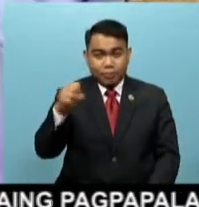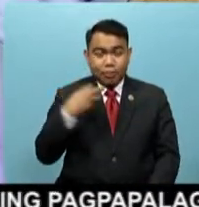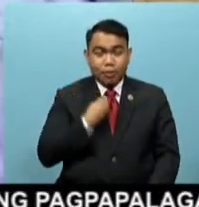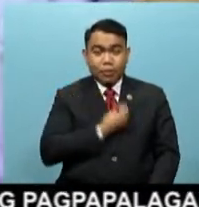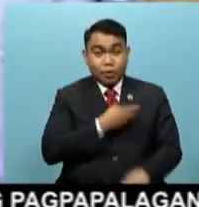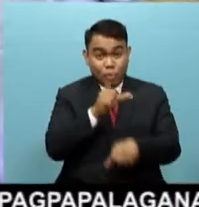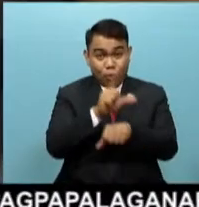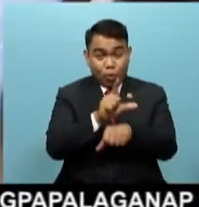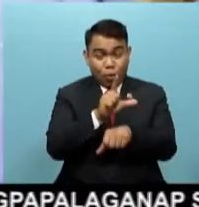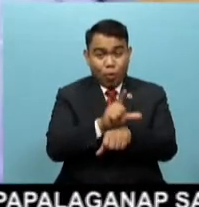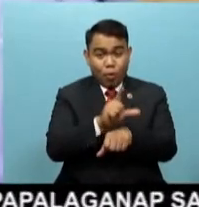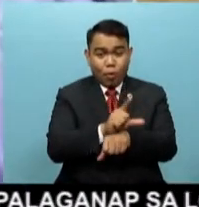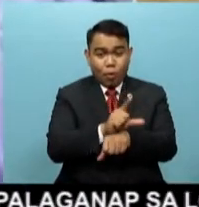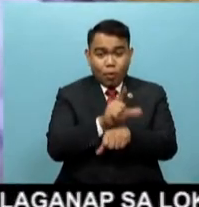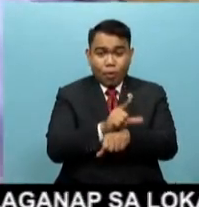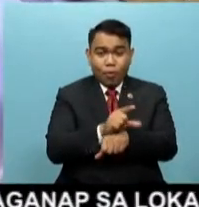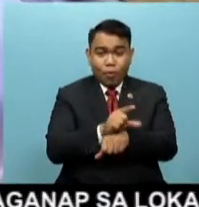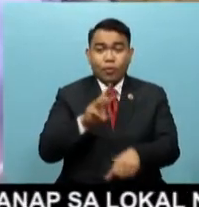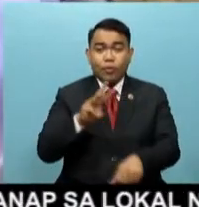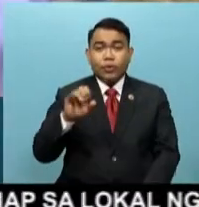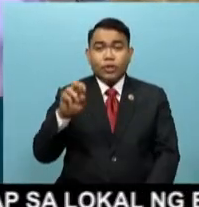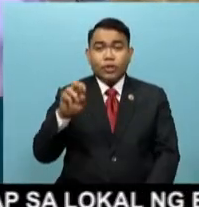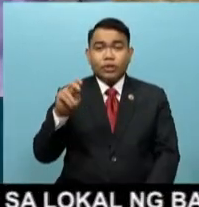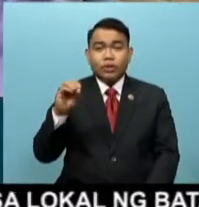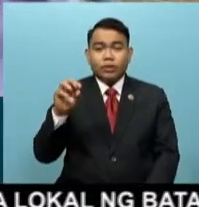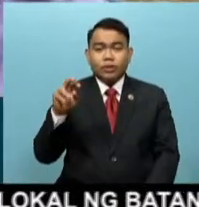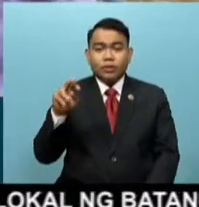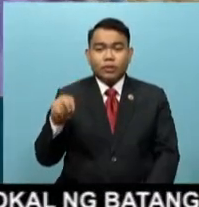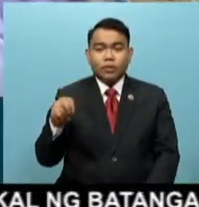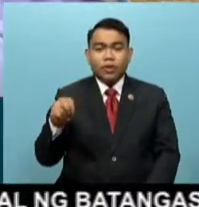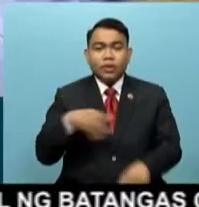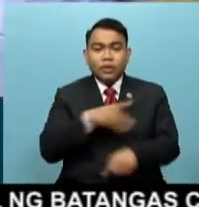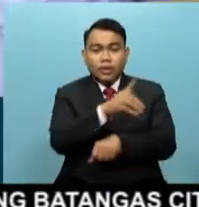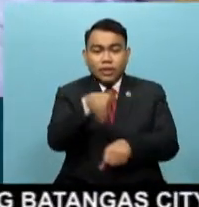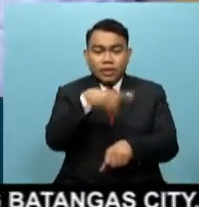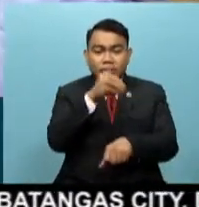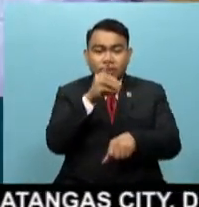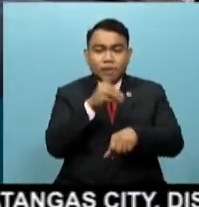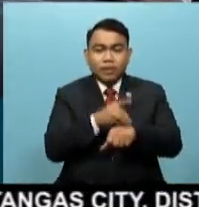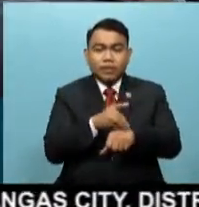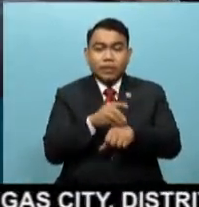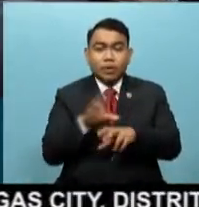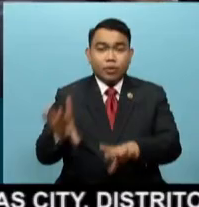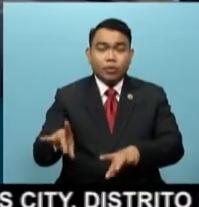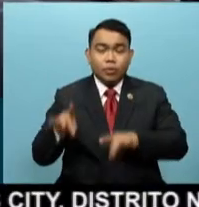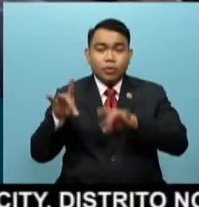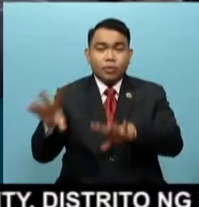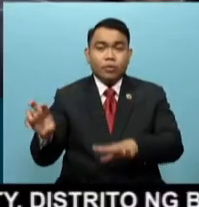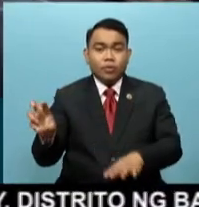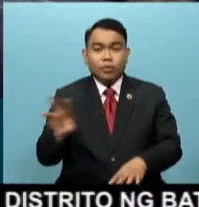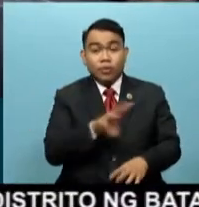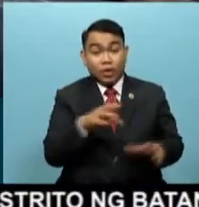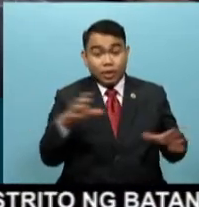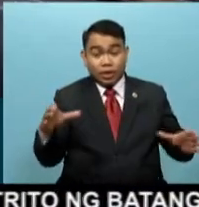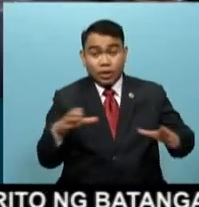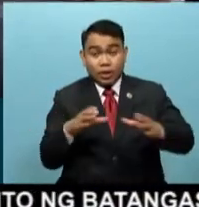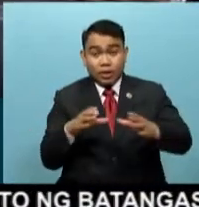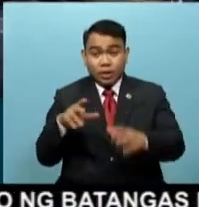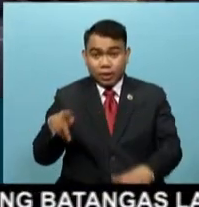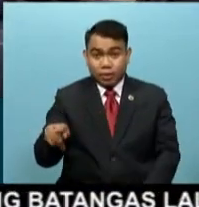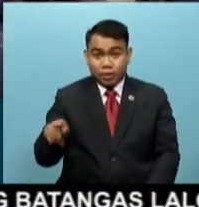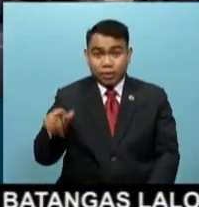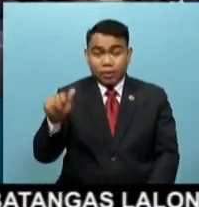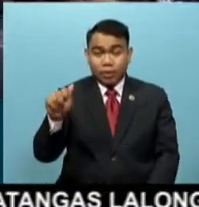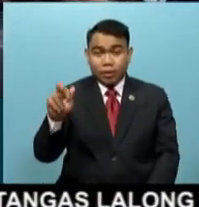from the local congregation of Windham, Ecclesiastical District of Australia West, gathered at Seasons Park, Tarnate for